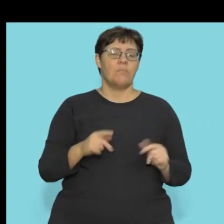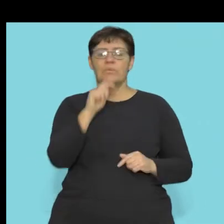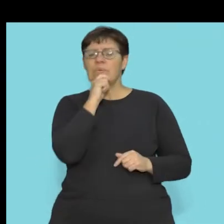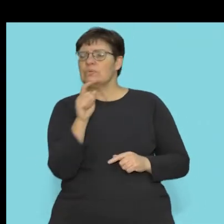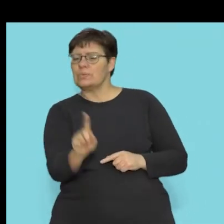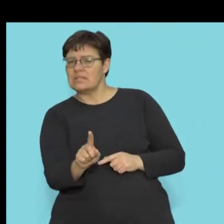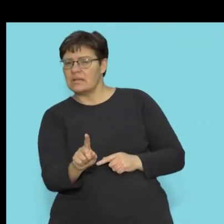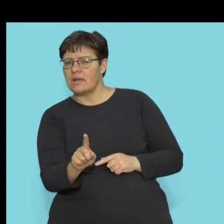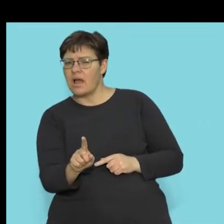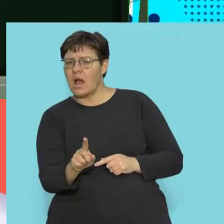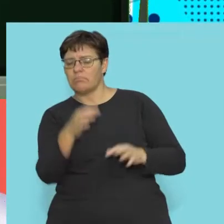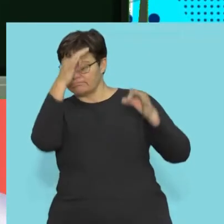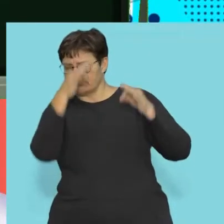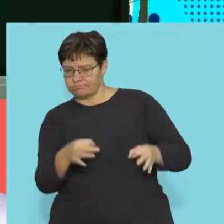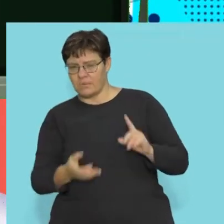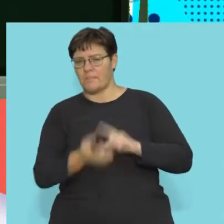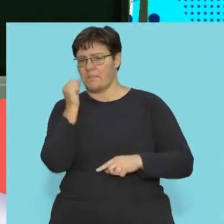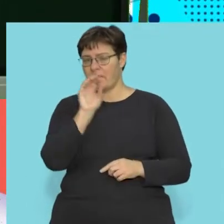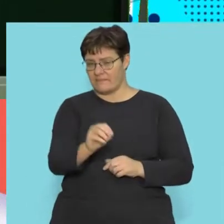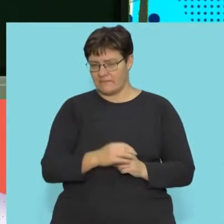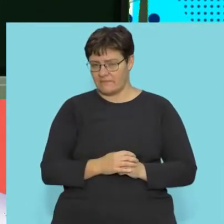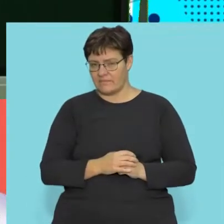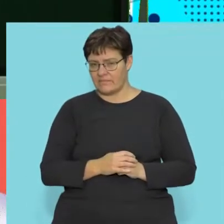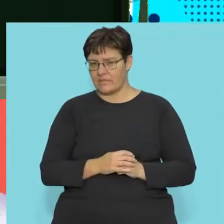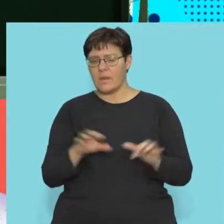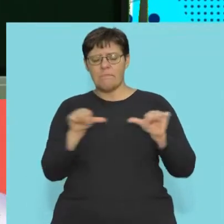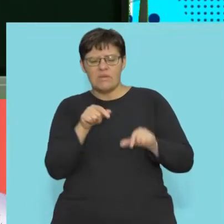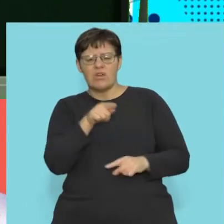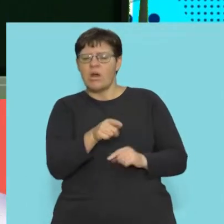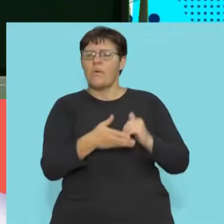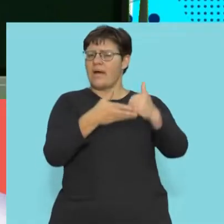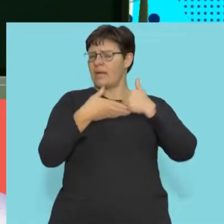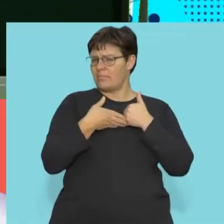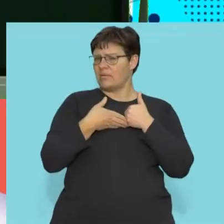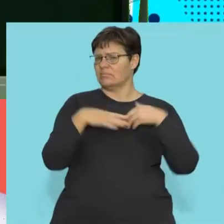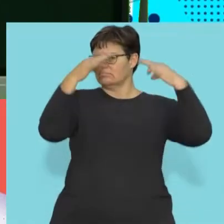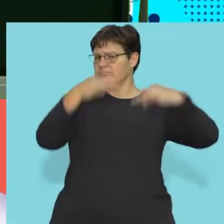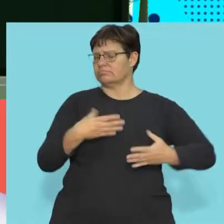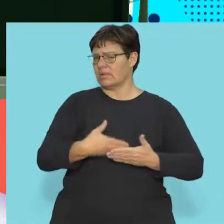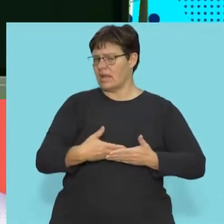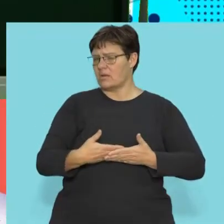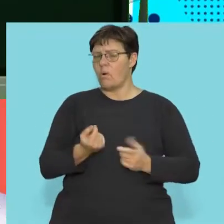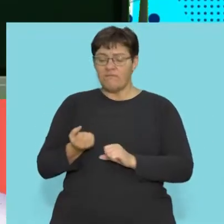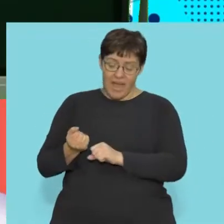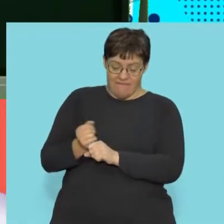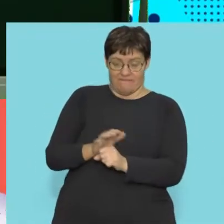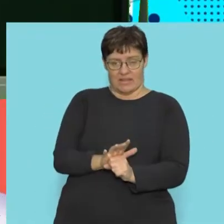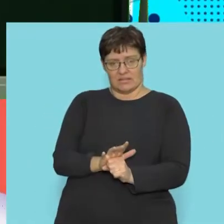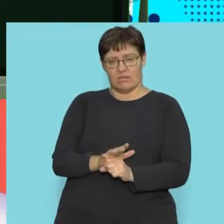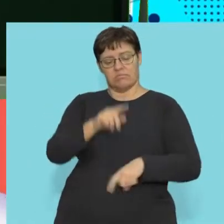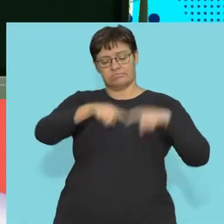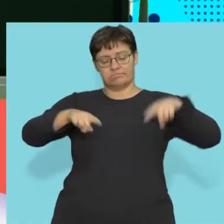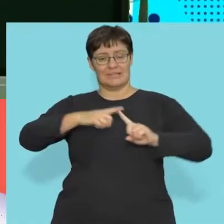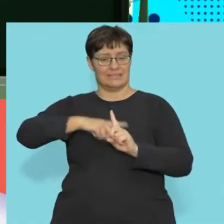is used to be able to draw a conclusion. So what was measured in this experiment that helped us to draw a conclusion about the effectiveness